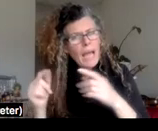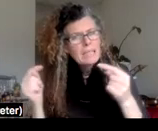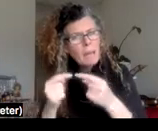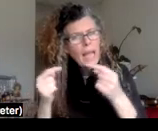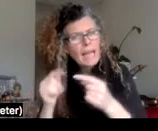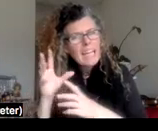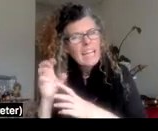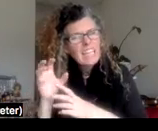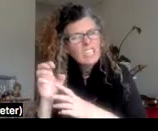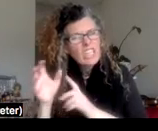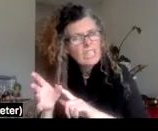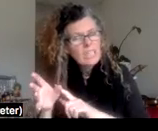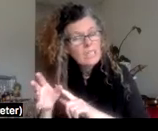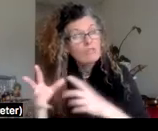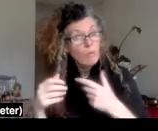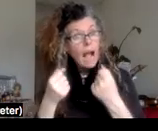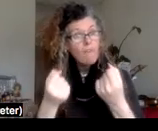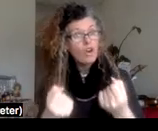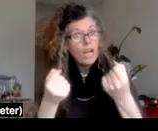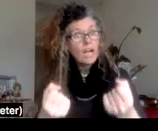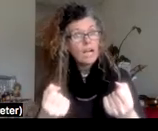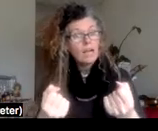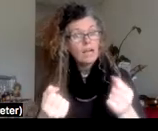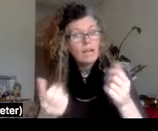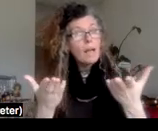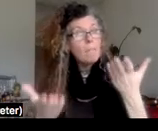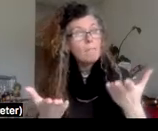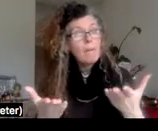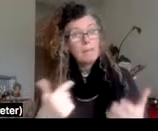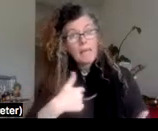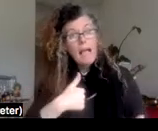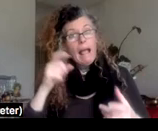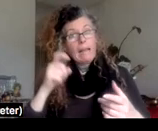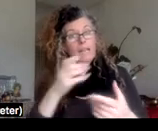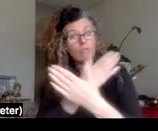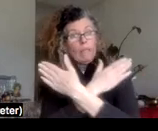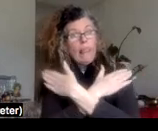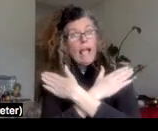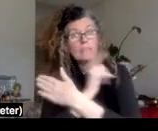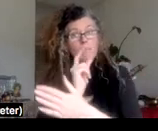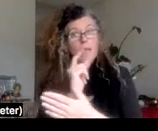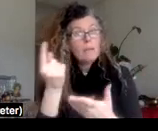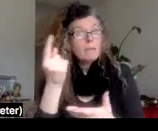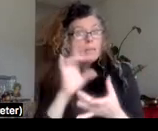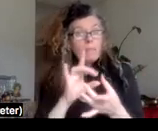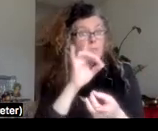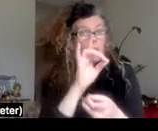it's recovering. And maybe I needed to relax physically a little bit. Maybe there's something spiritual to that